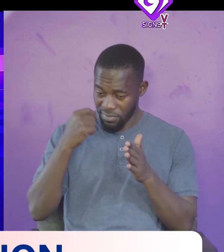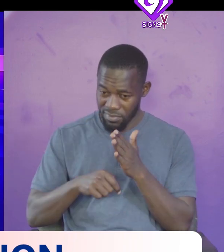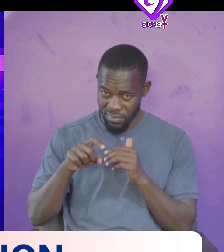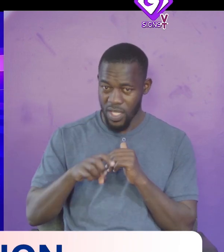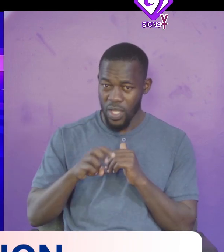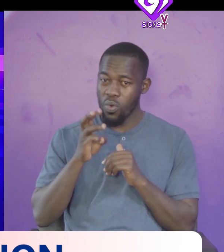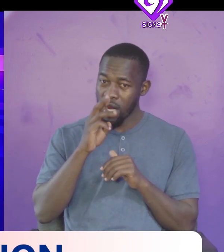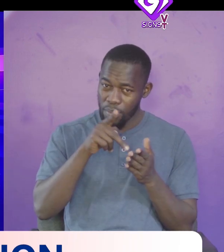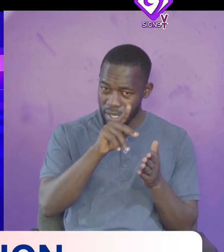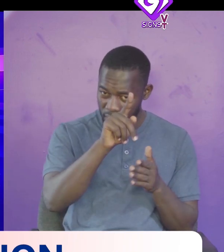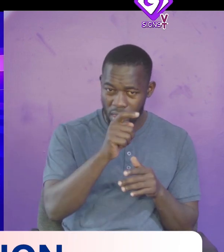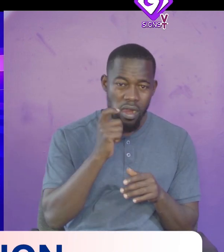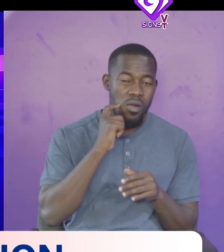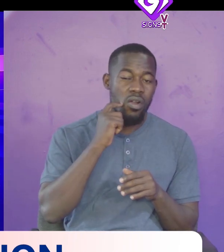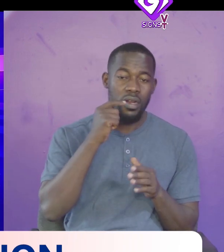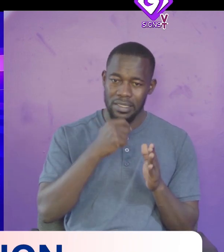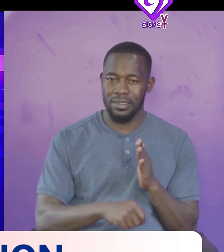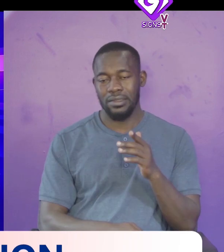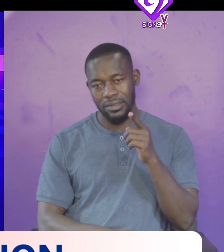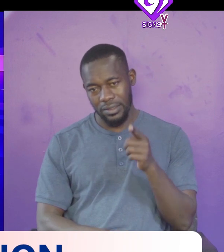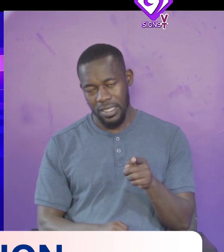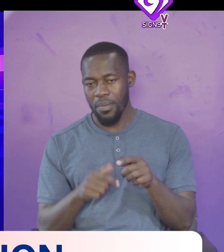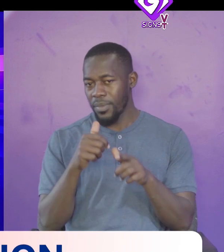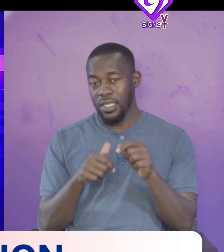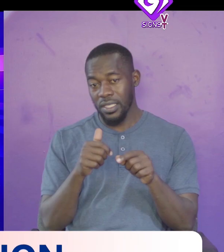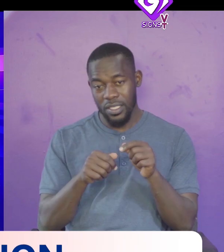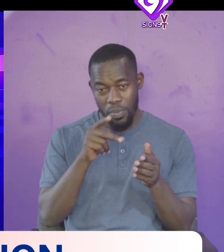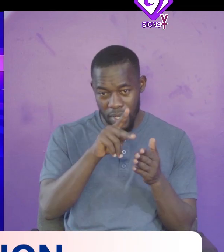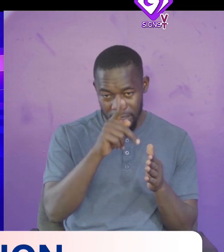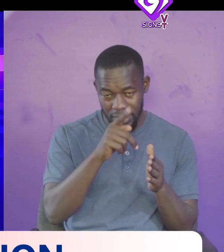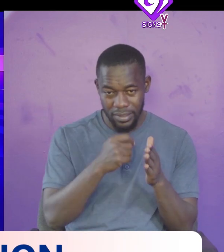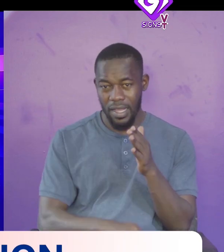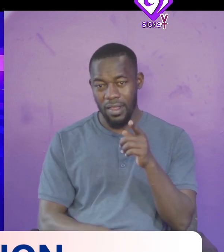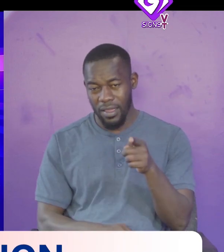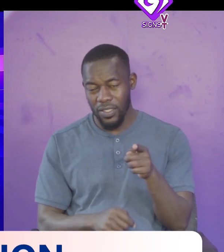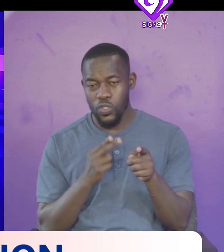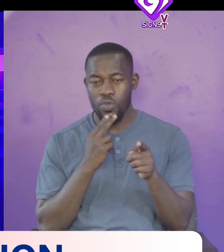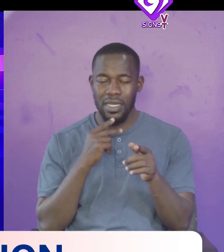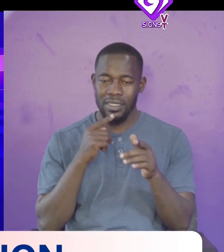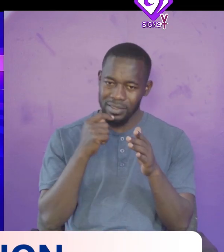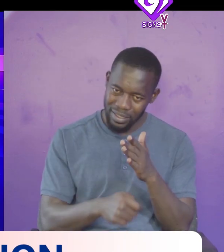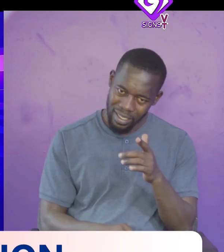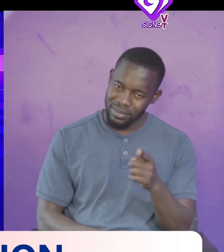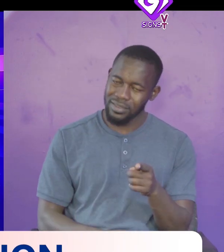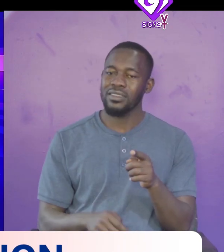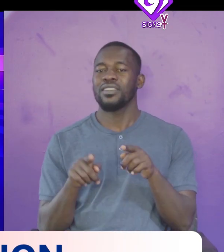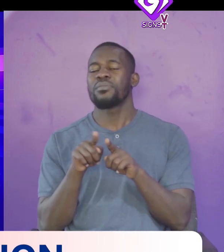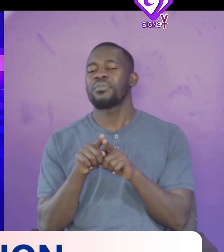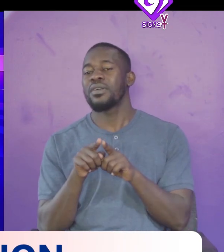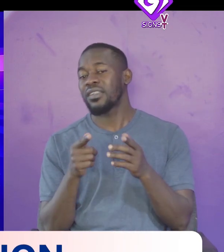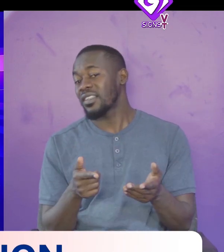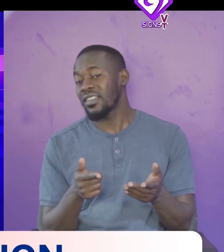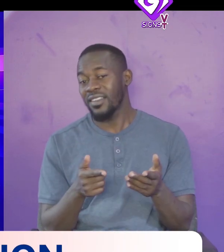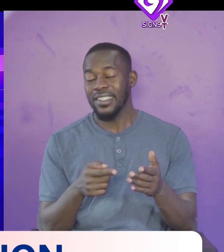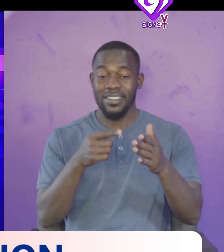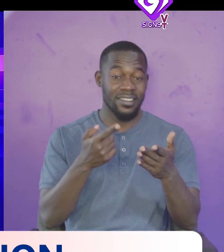taxed. The milk is taxed. The sugar is taxed. And then now when you take the cup and you have it in a